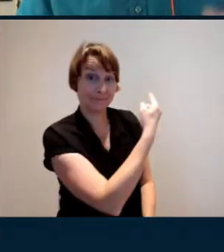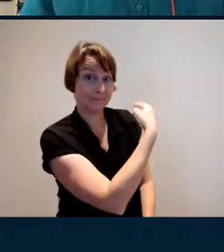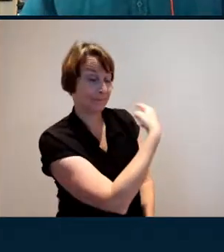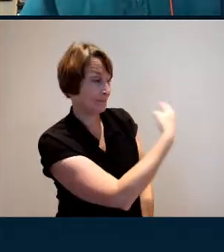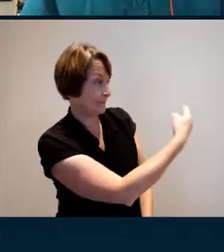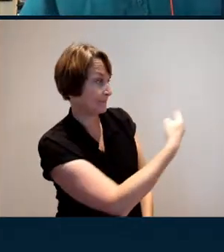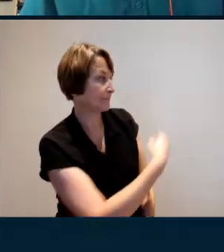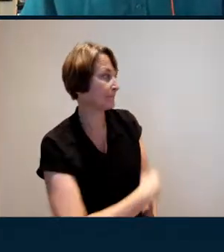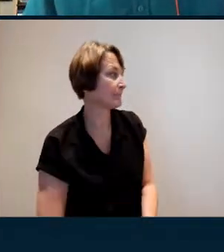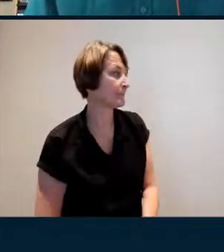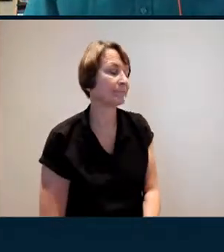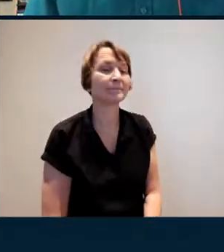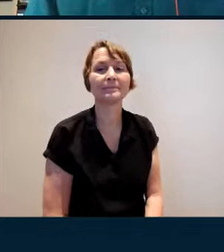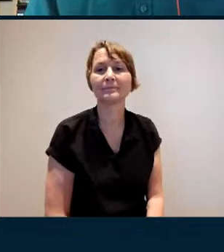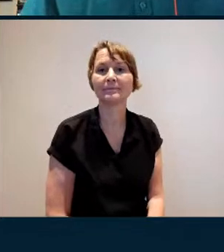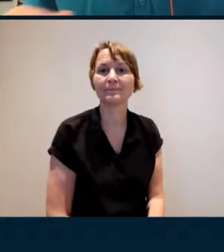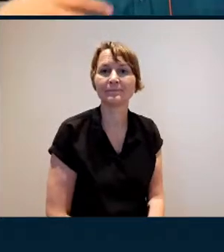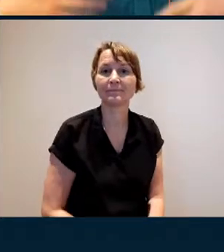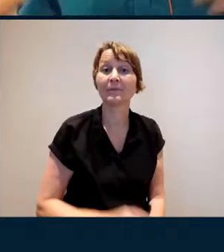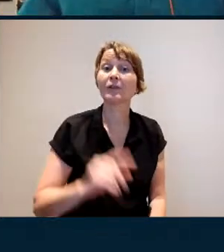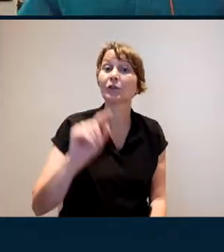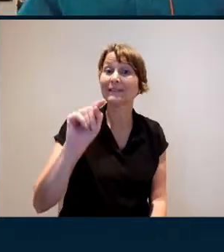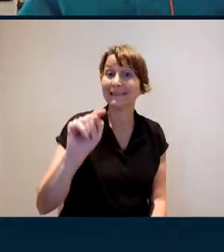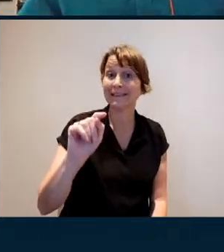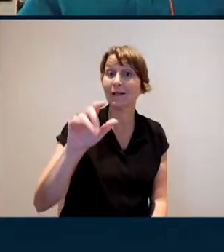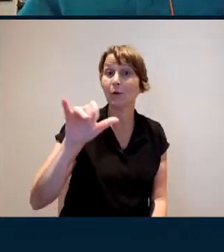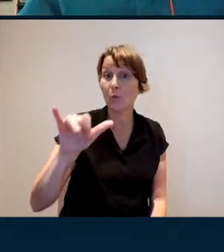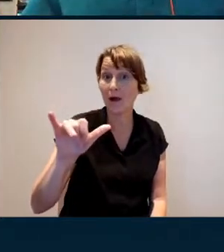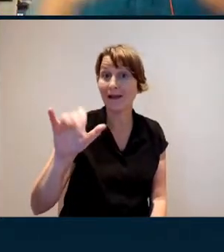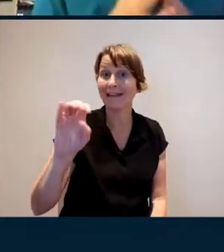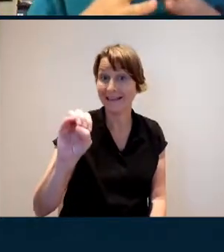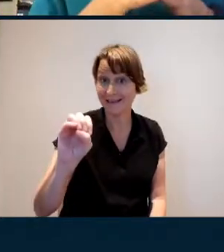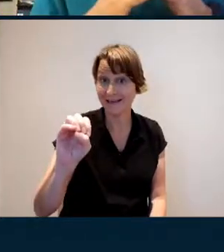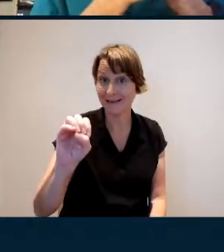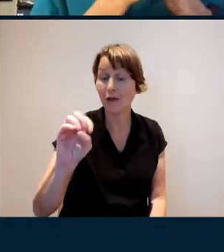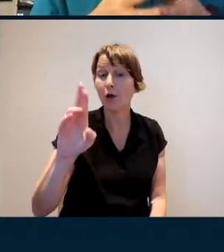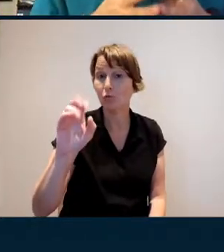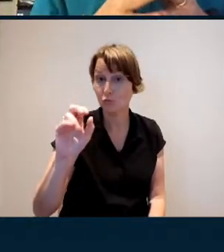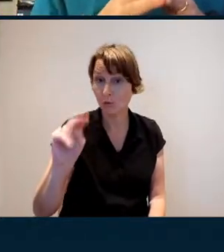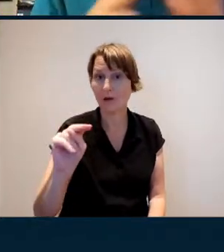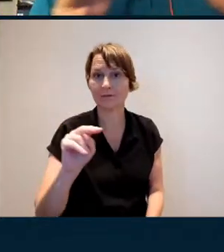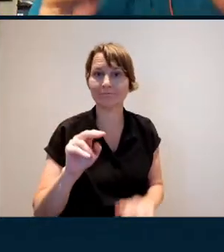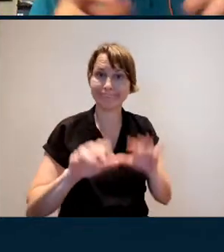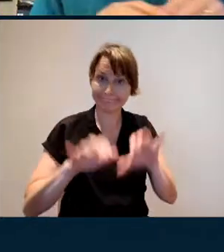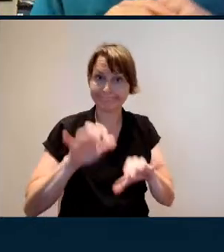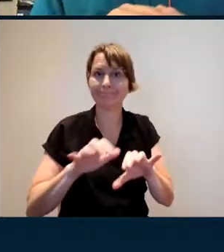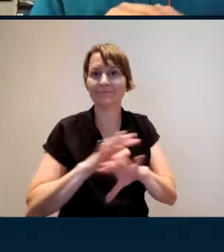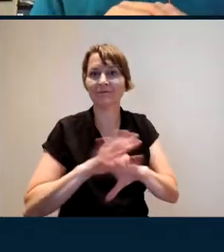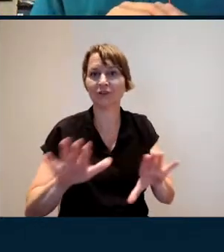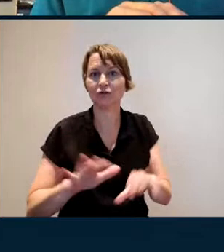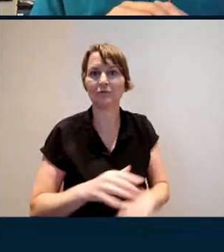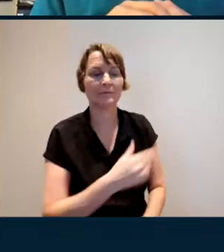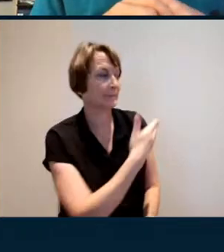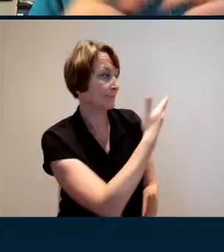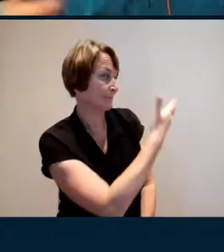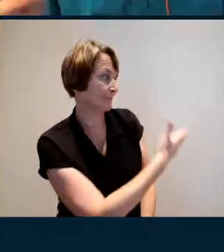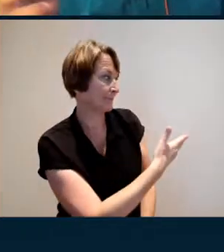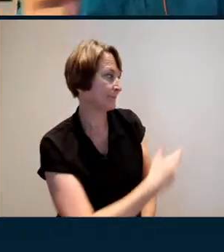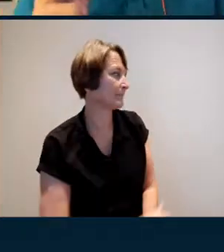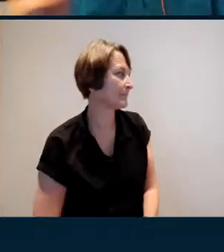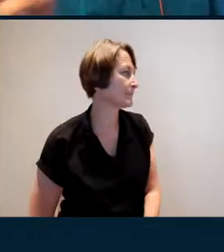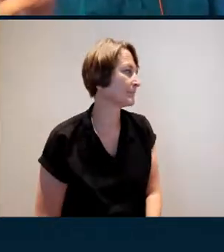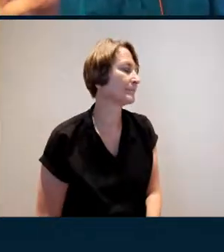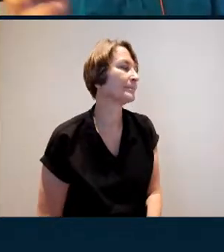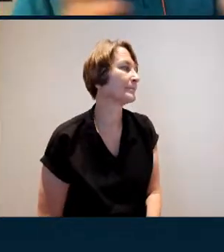run. So that's TYE run. That's it. I have done nothing else. Now, the one other thing that I have done is I've